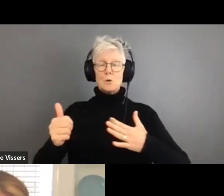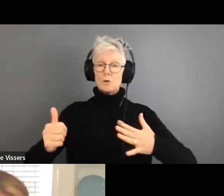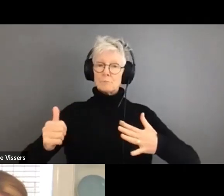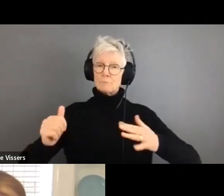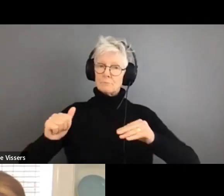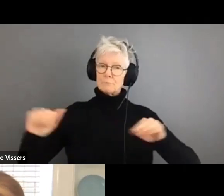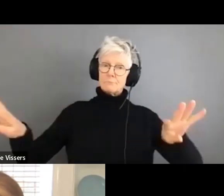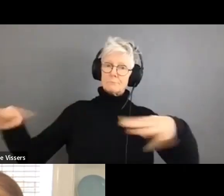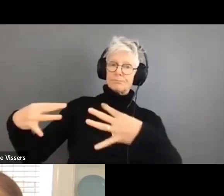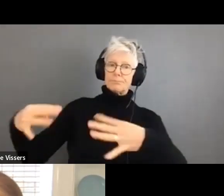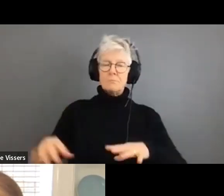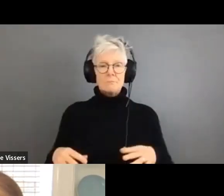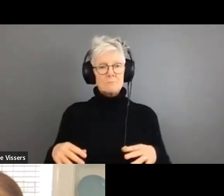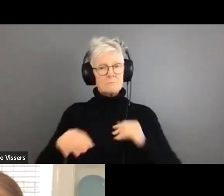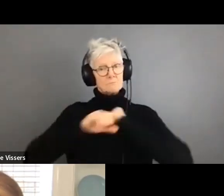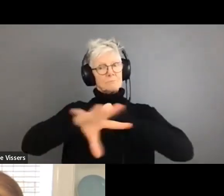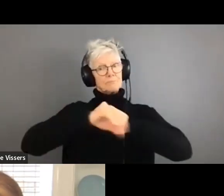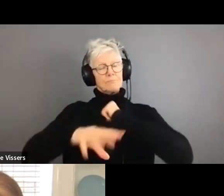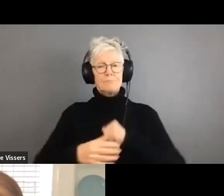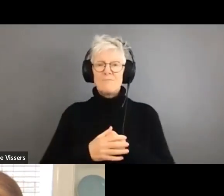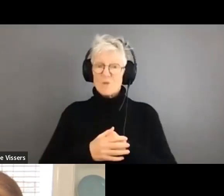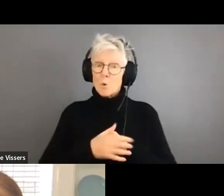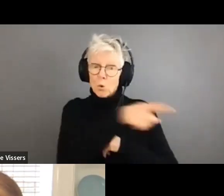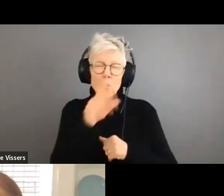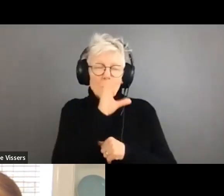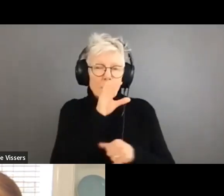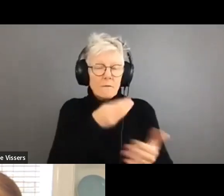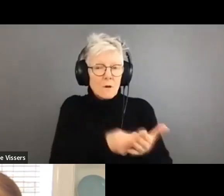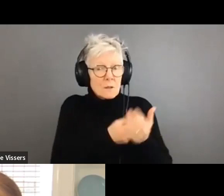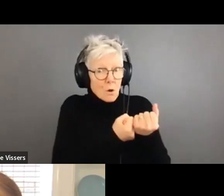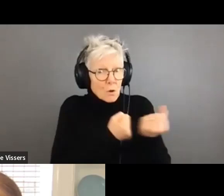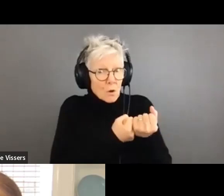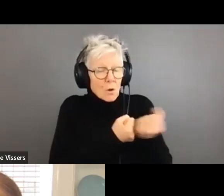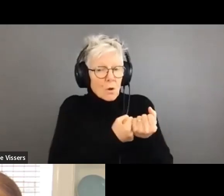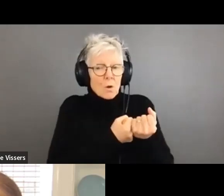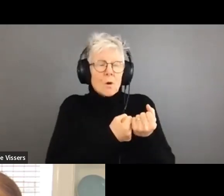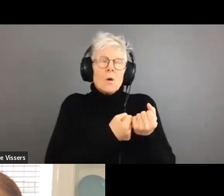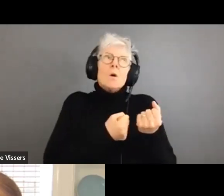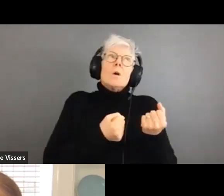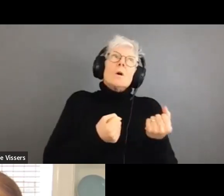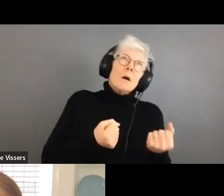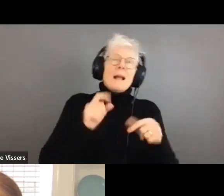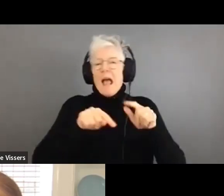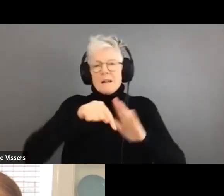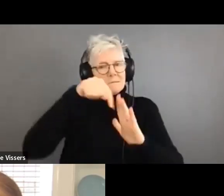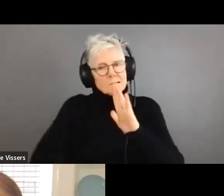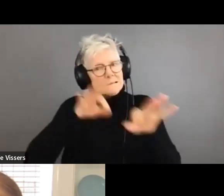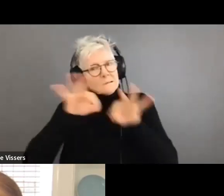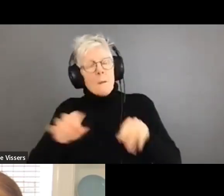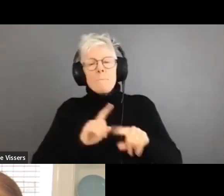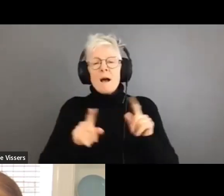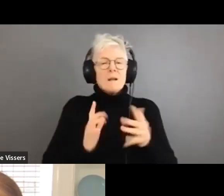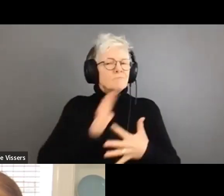why, if you're looking for sponsorship, yes, you should have some numbers. Okay, I'm not going to go too deep into this, but the key thing is getting